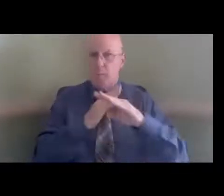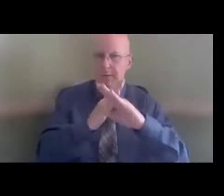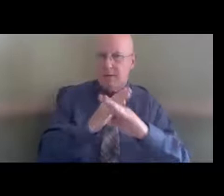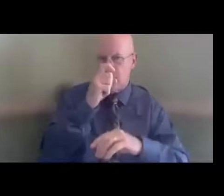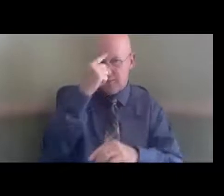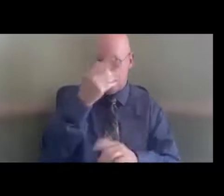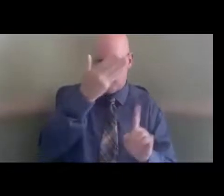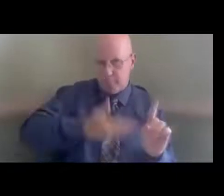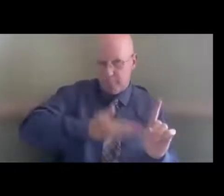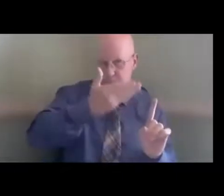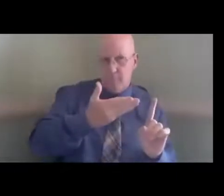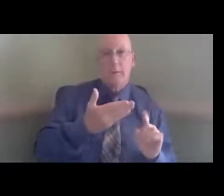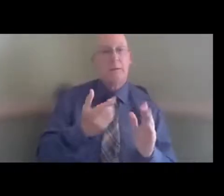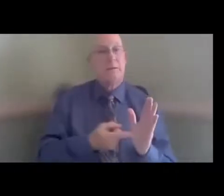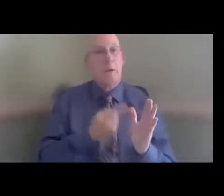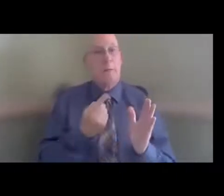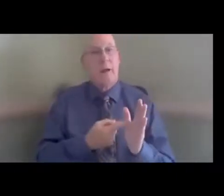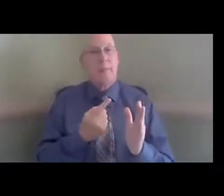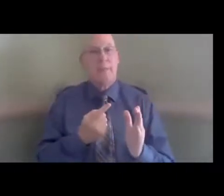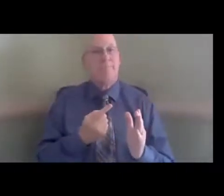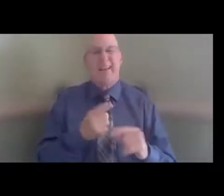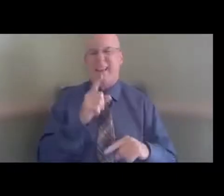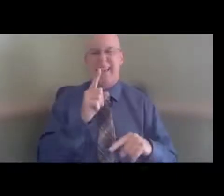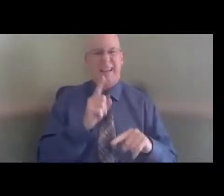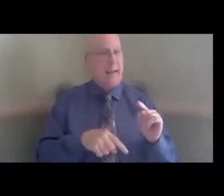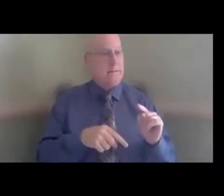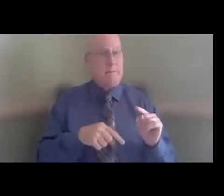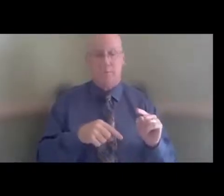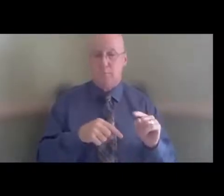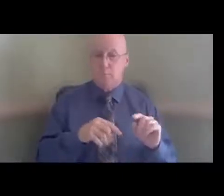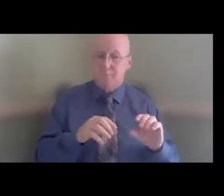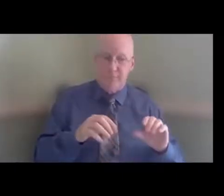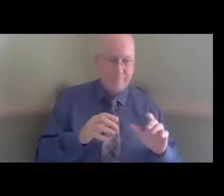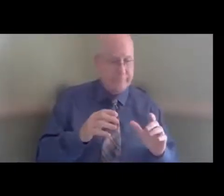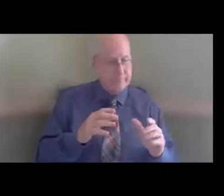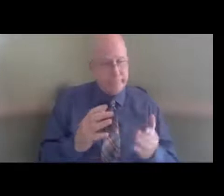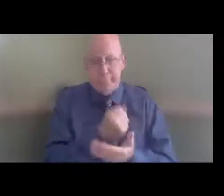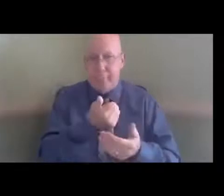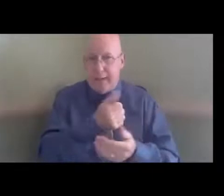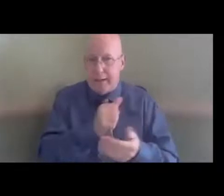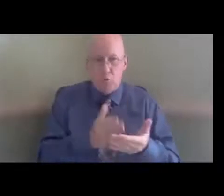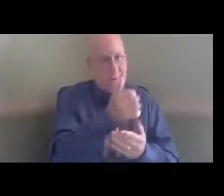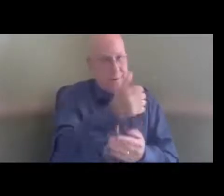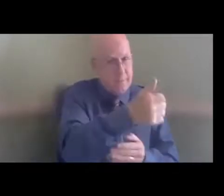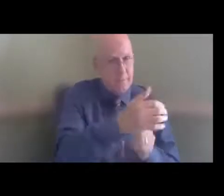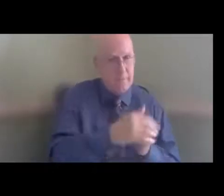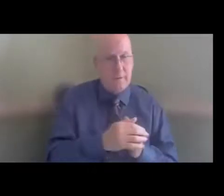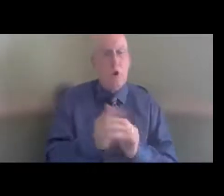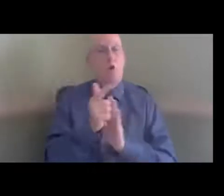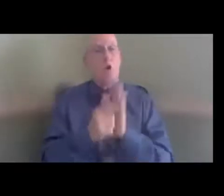young adult. Sometimes they cannot exercise any rights on their behalf. And the statute says for a